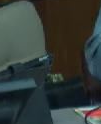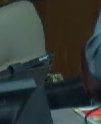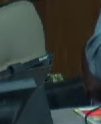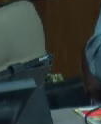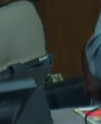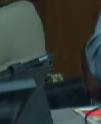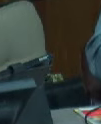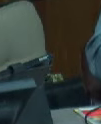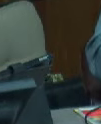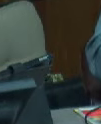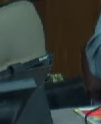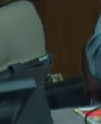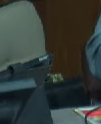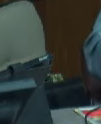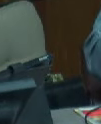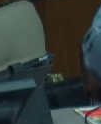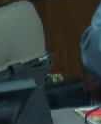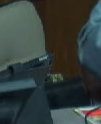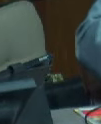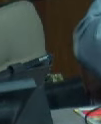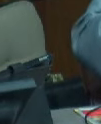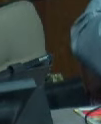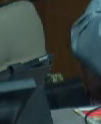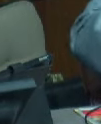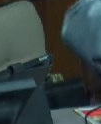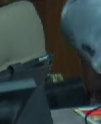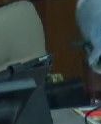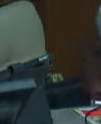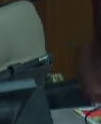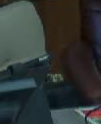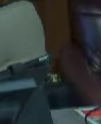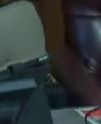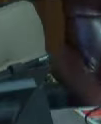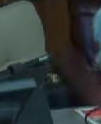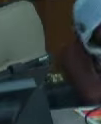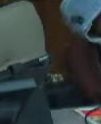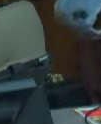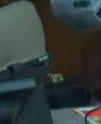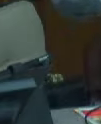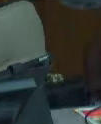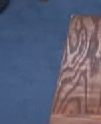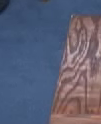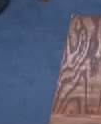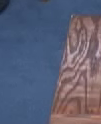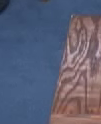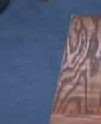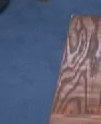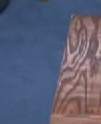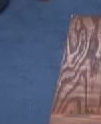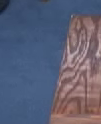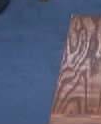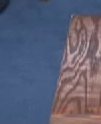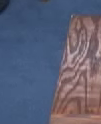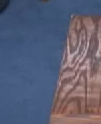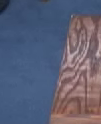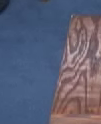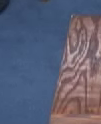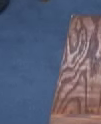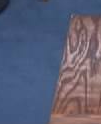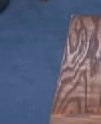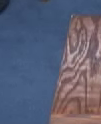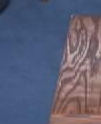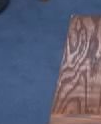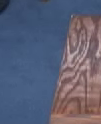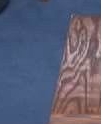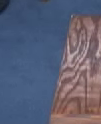on the previous contract? Yes, sir. Okay. It is, but we're also considerably under budget from what we were with the previous vendor.